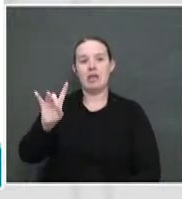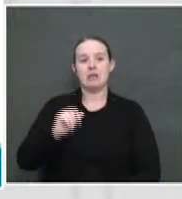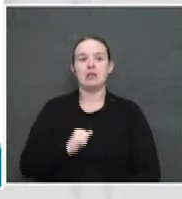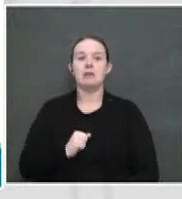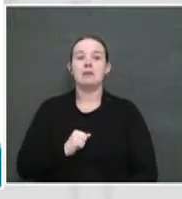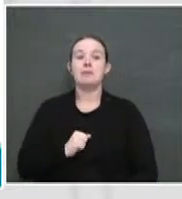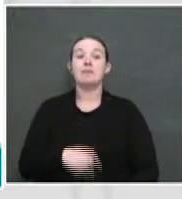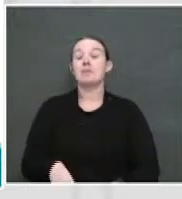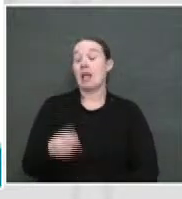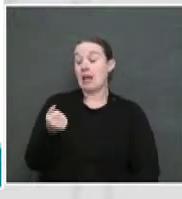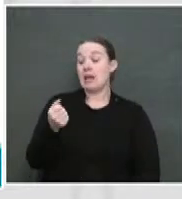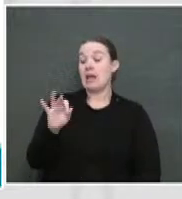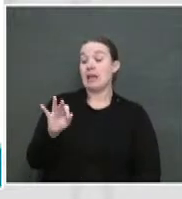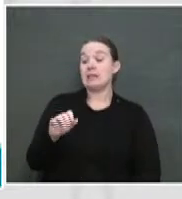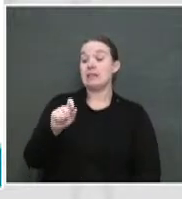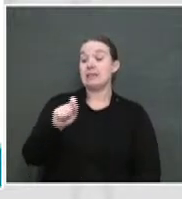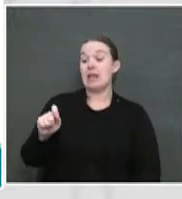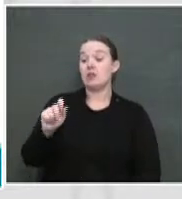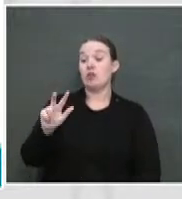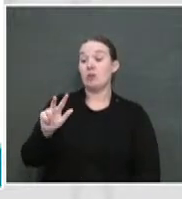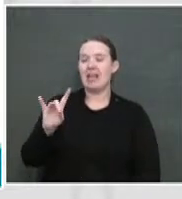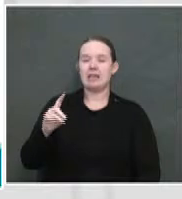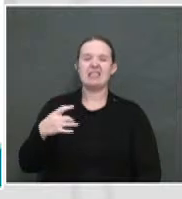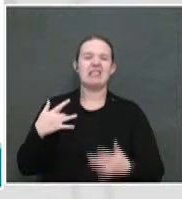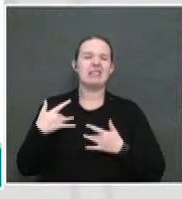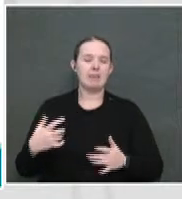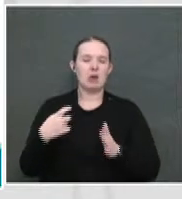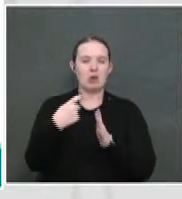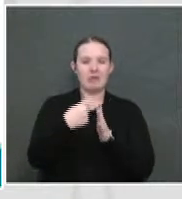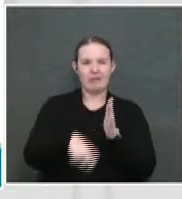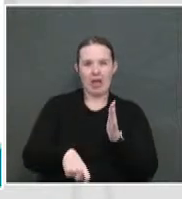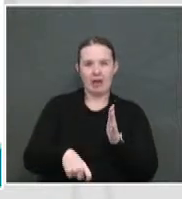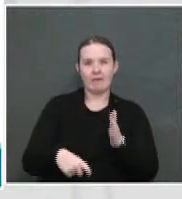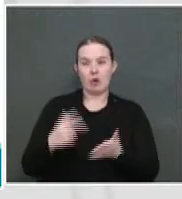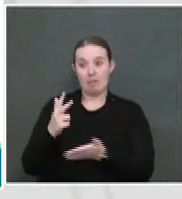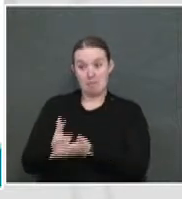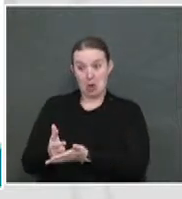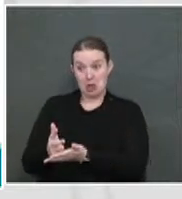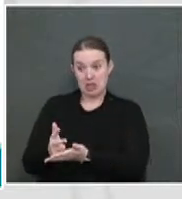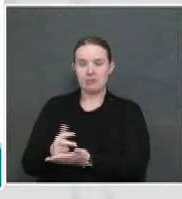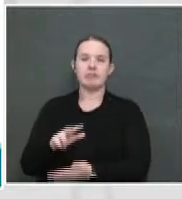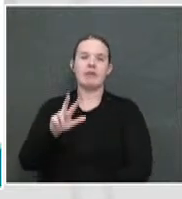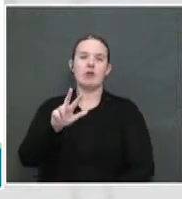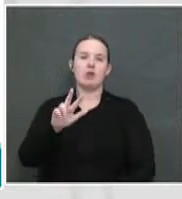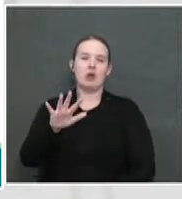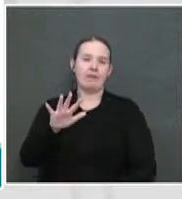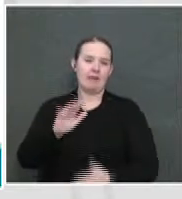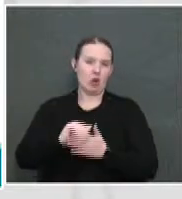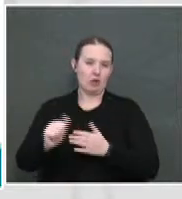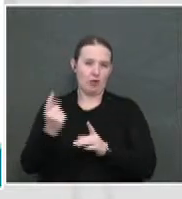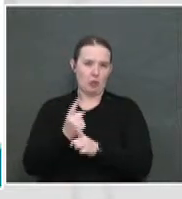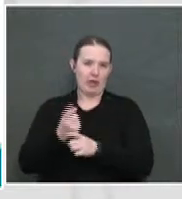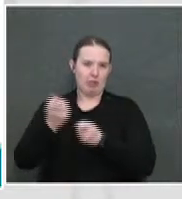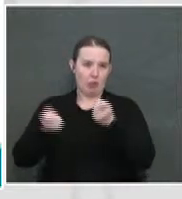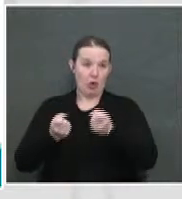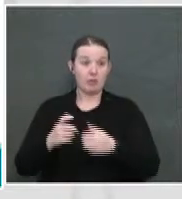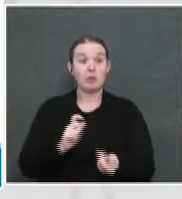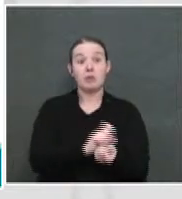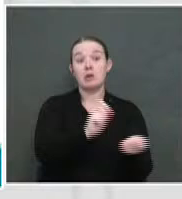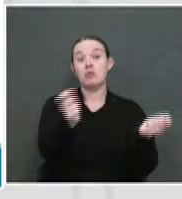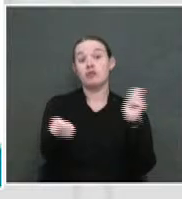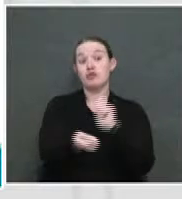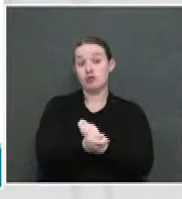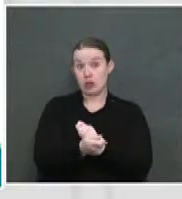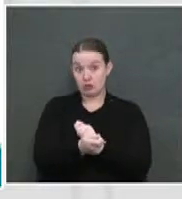Additionally, Section 19-38 has a typical fine for parking in a no parking zone of $35. A proposed change would be to amend